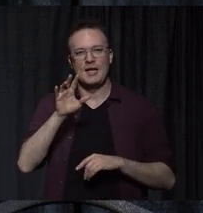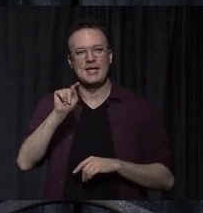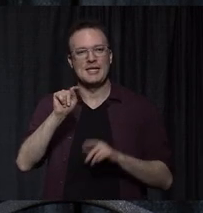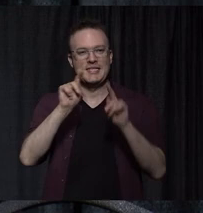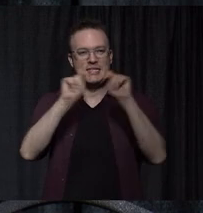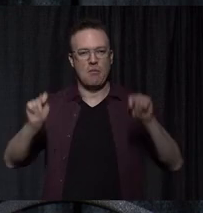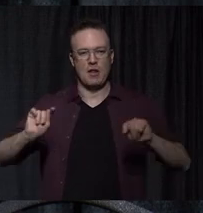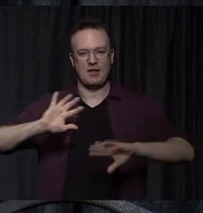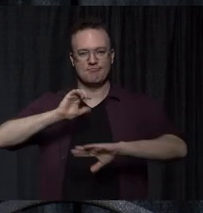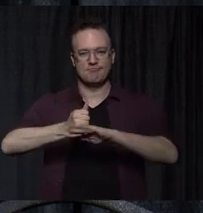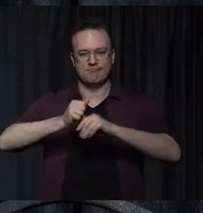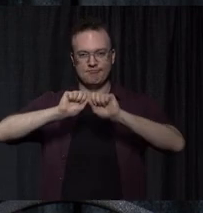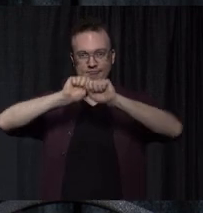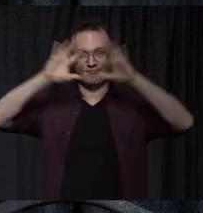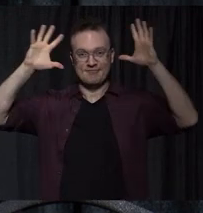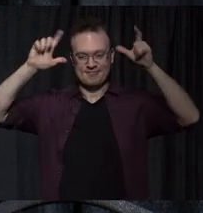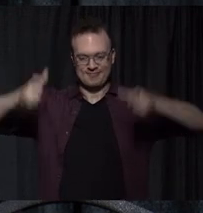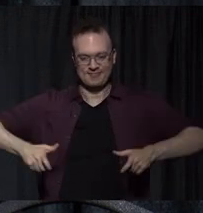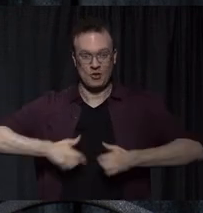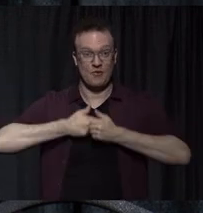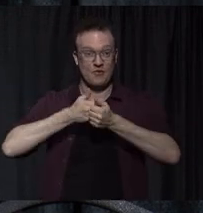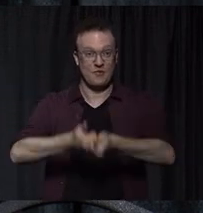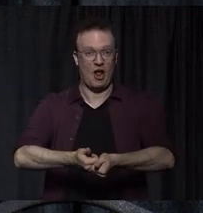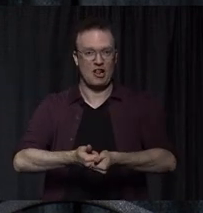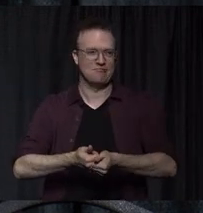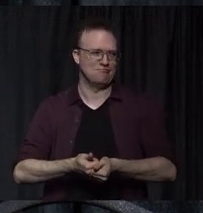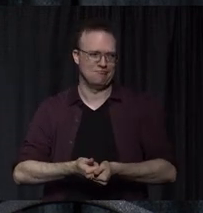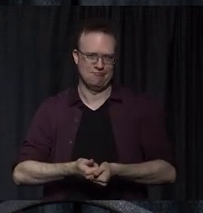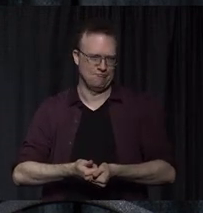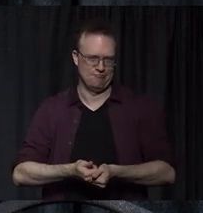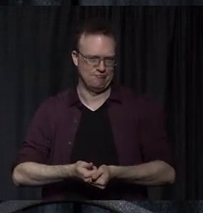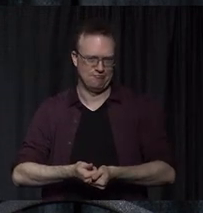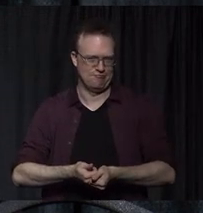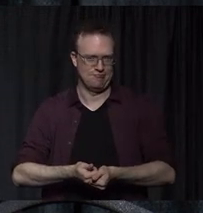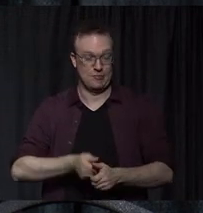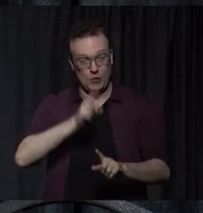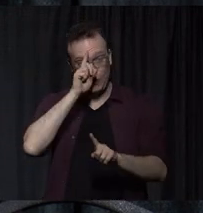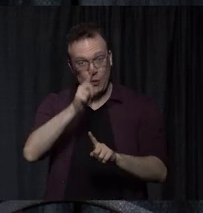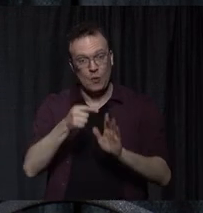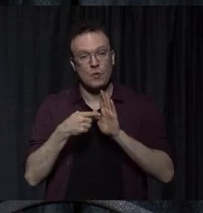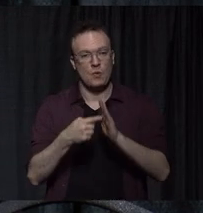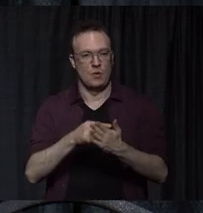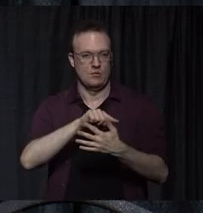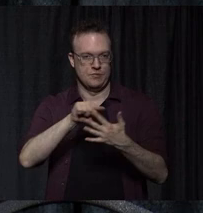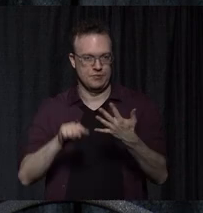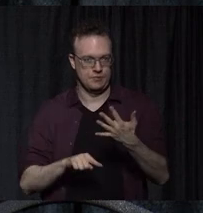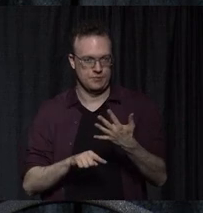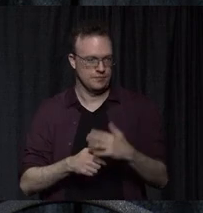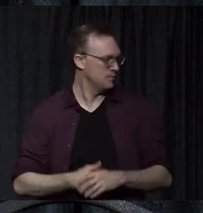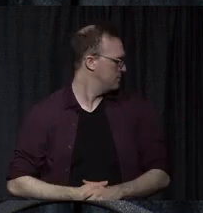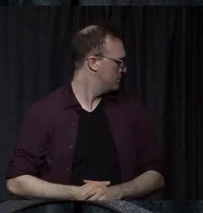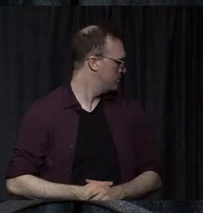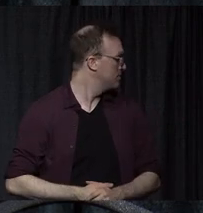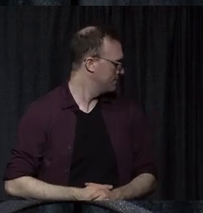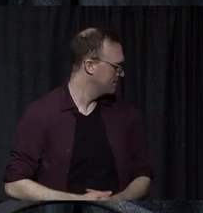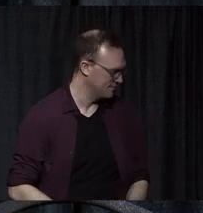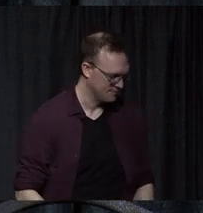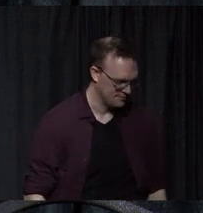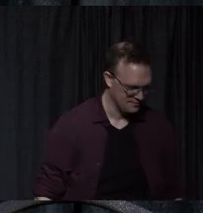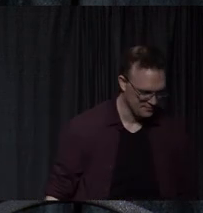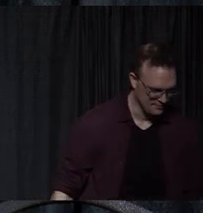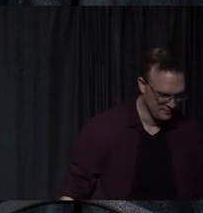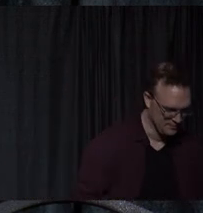follow, right? It's really to demonstrate a few things. One,